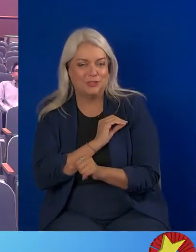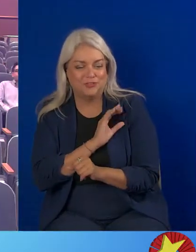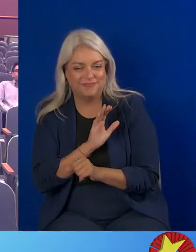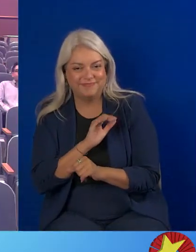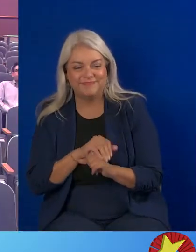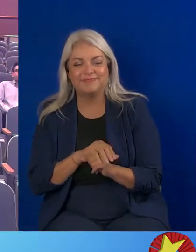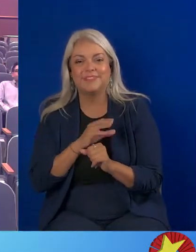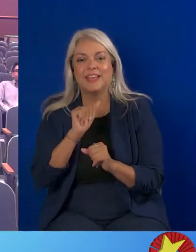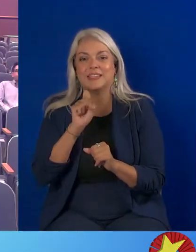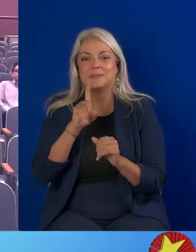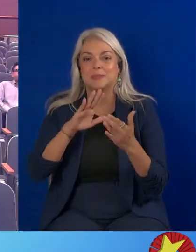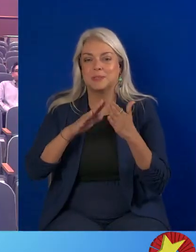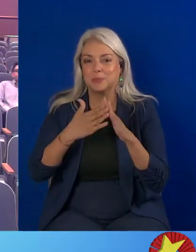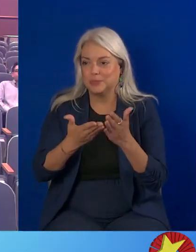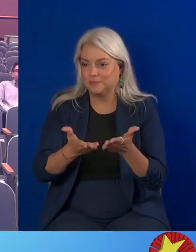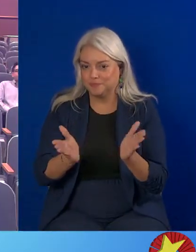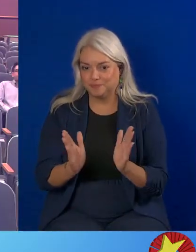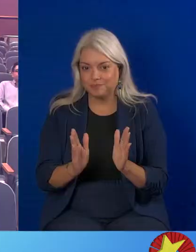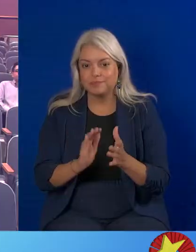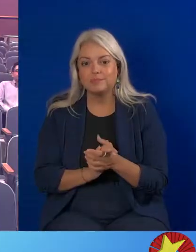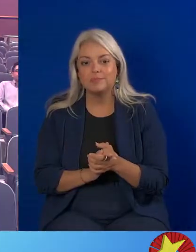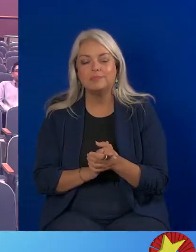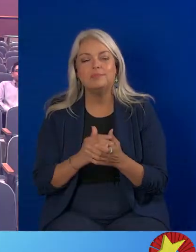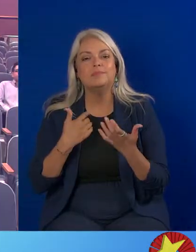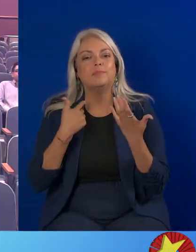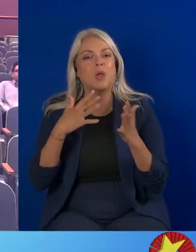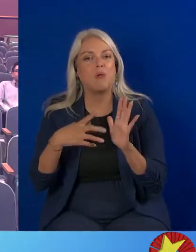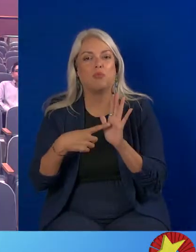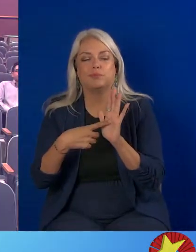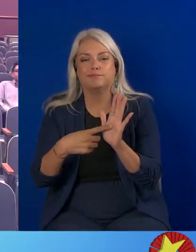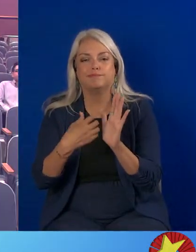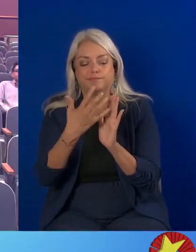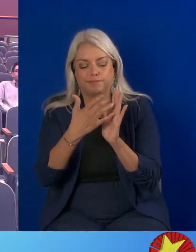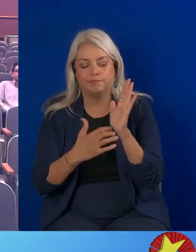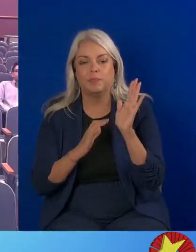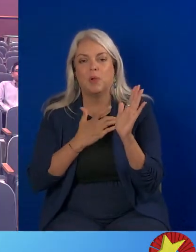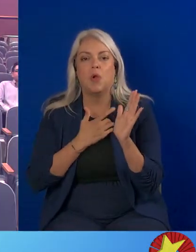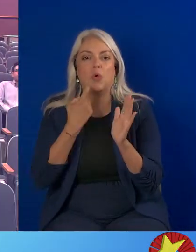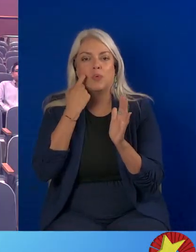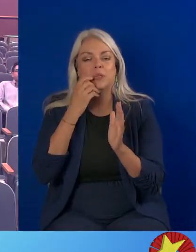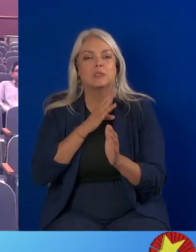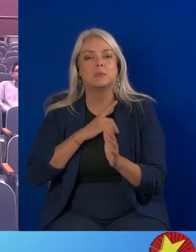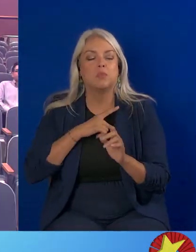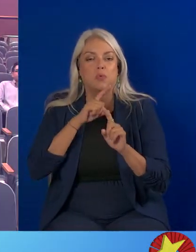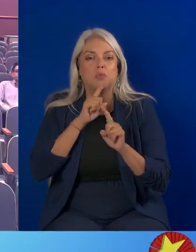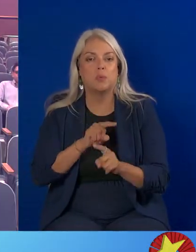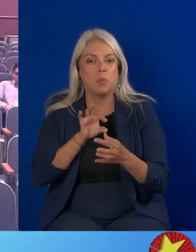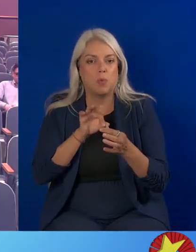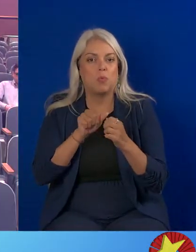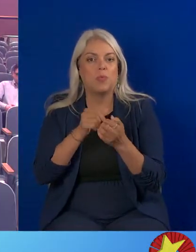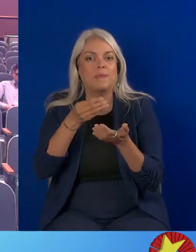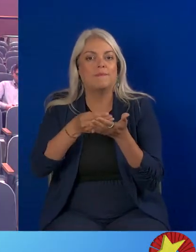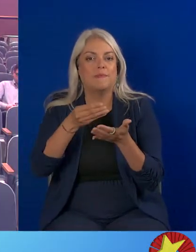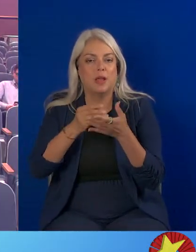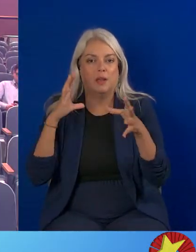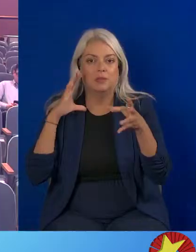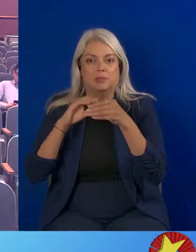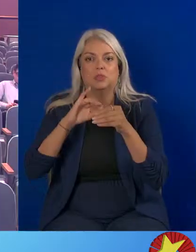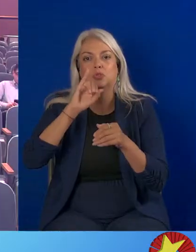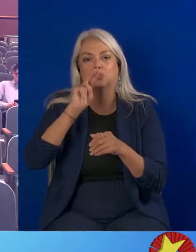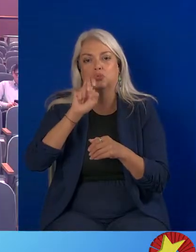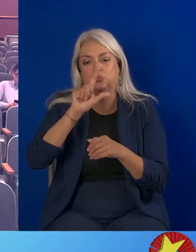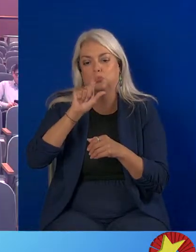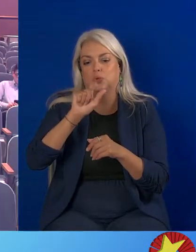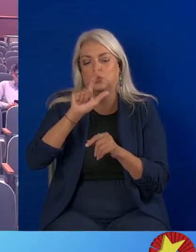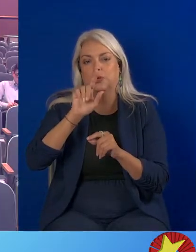ASDB Community. You've been provided with our most recent board report that covers the financial data for June 2024 and